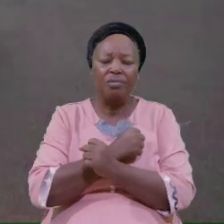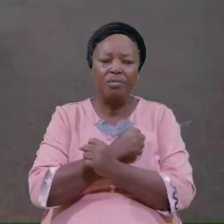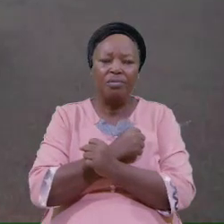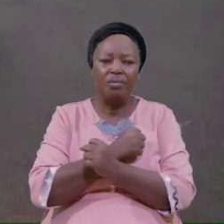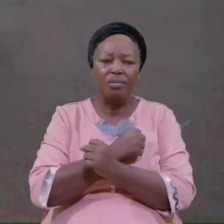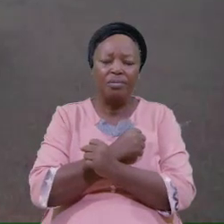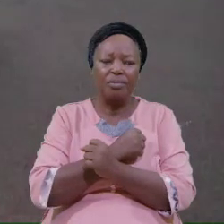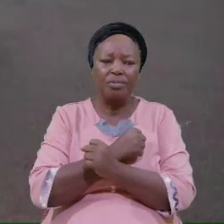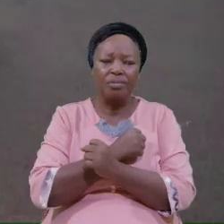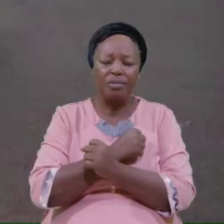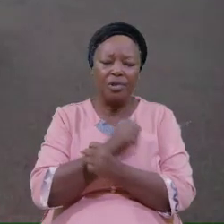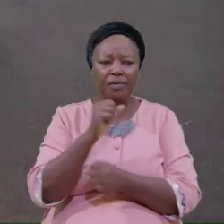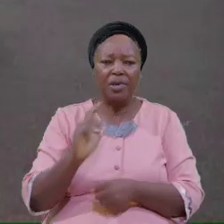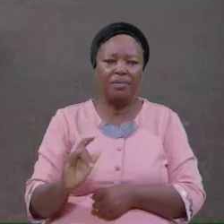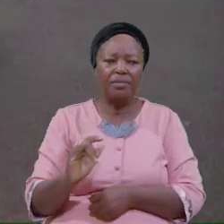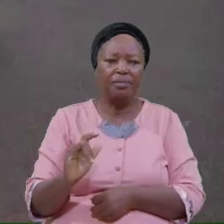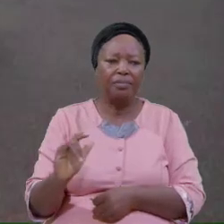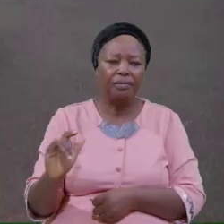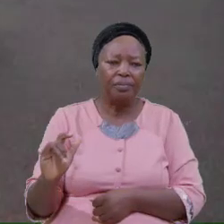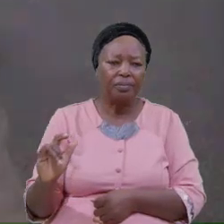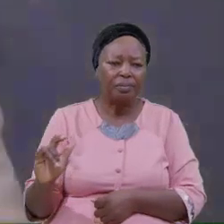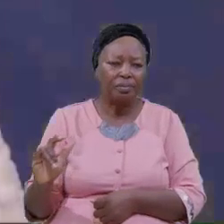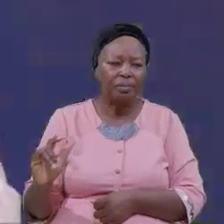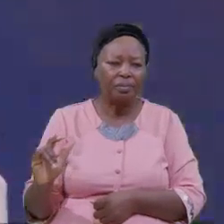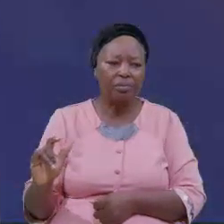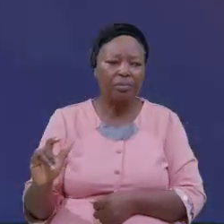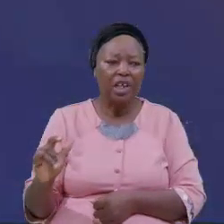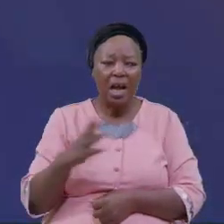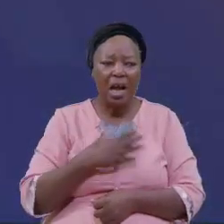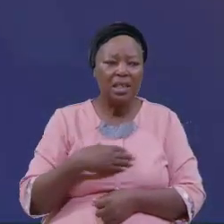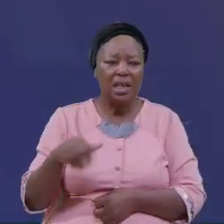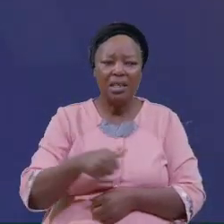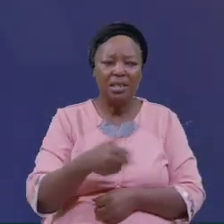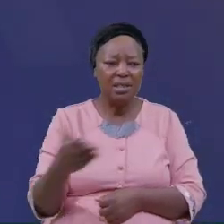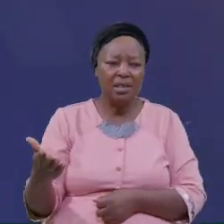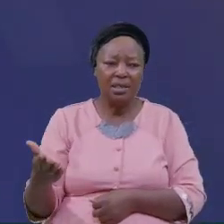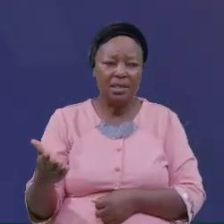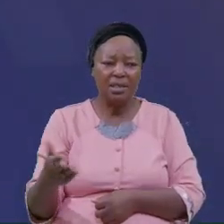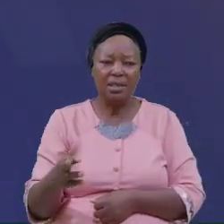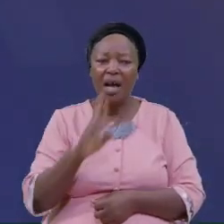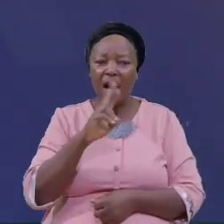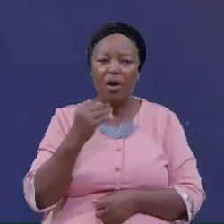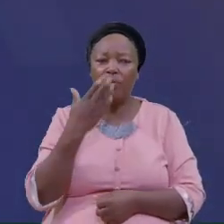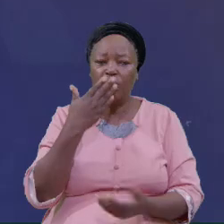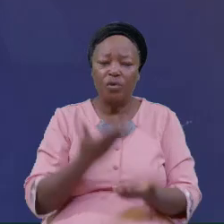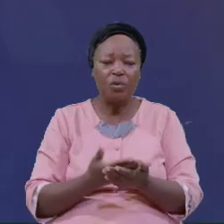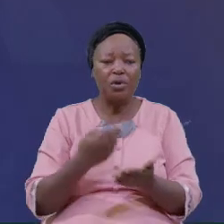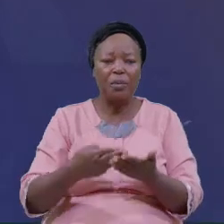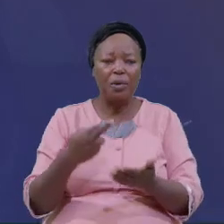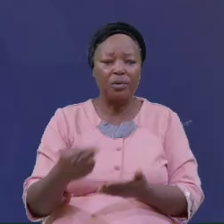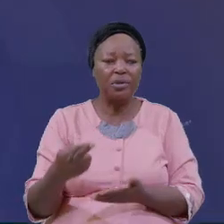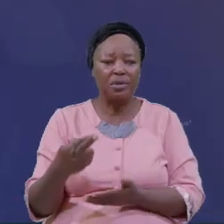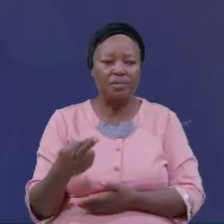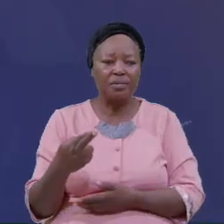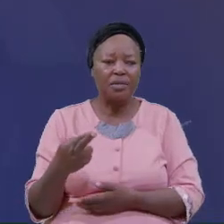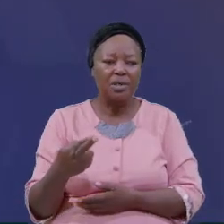are lovely, and whatsoever things of good report, if there